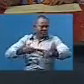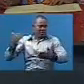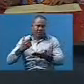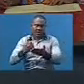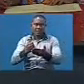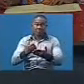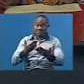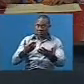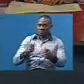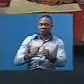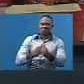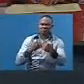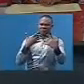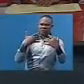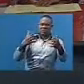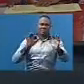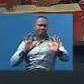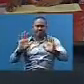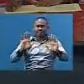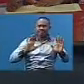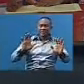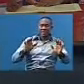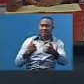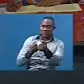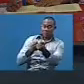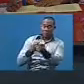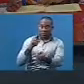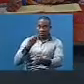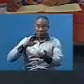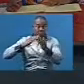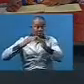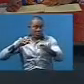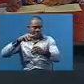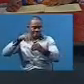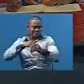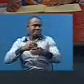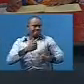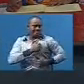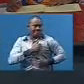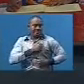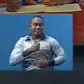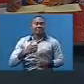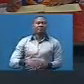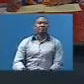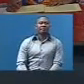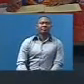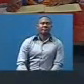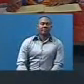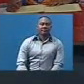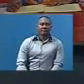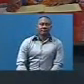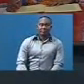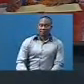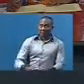service, riot control and support to UN peace missions abroad. Inaugurating the